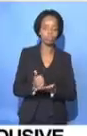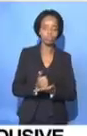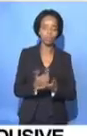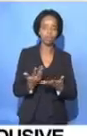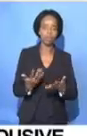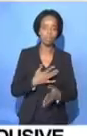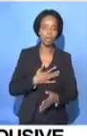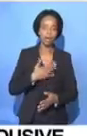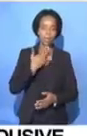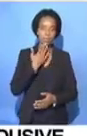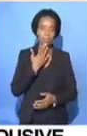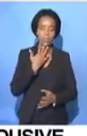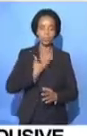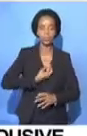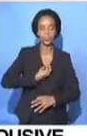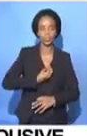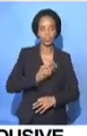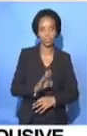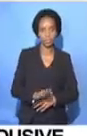In conclusion,